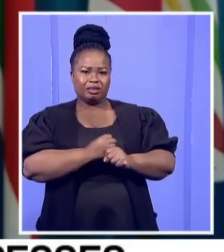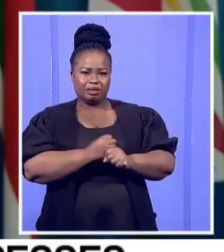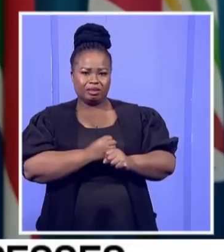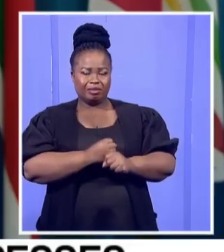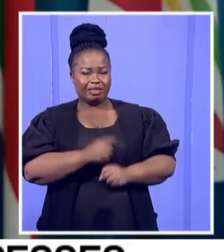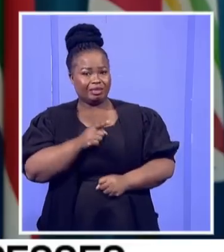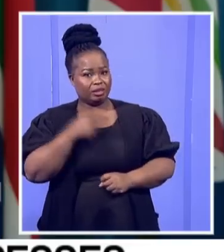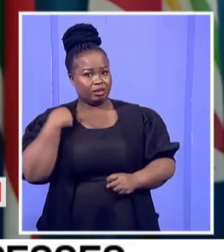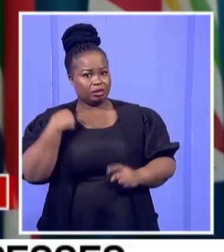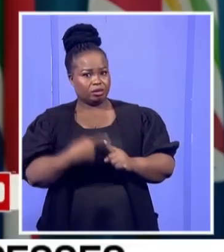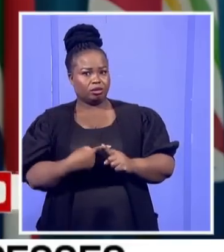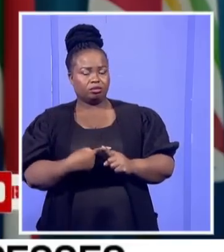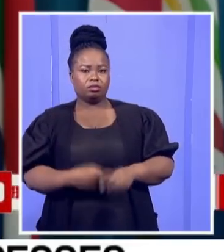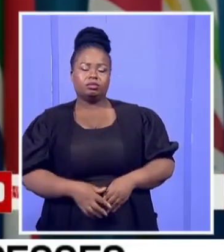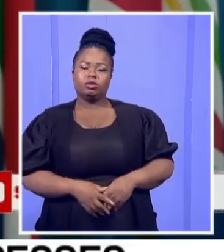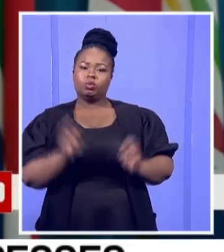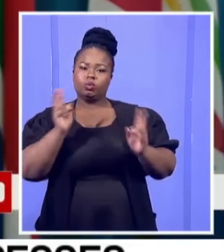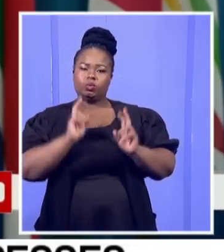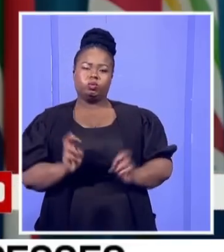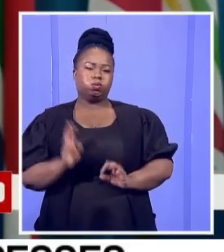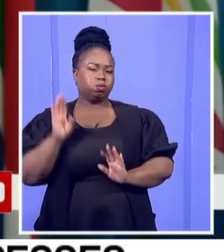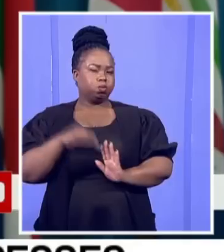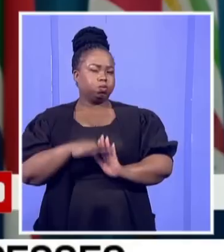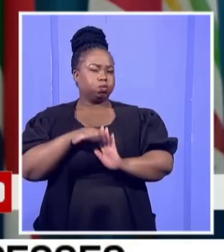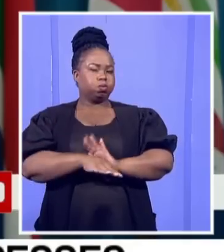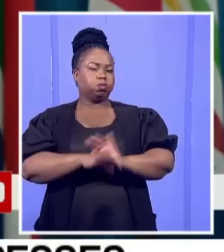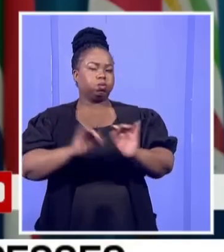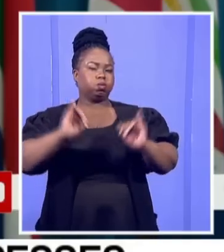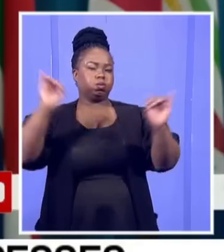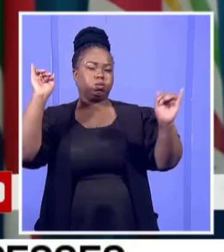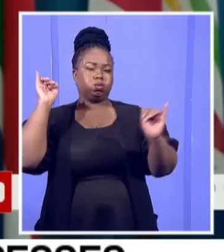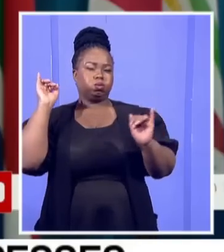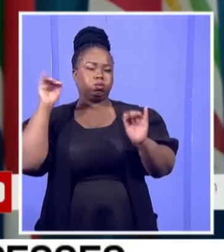our energy situation has deteriorated